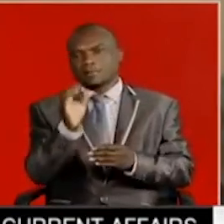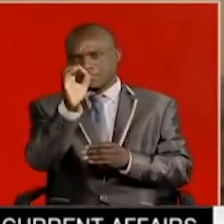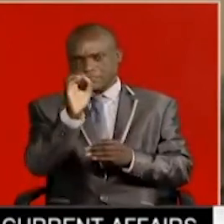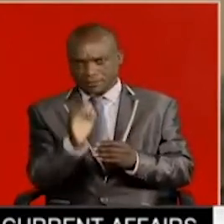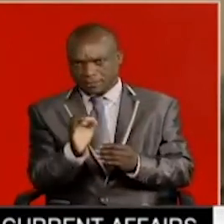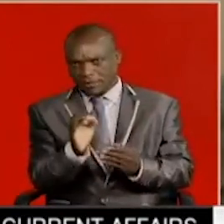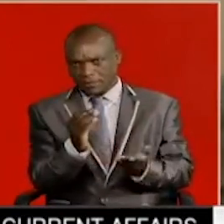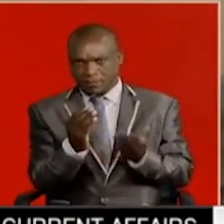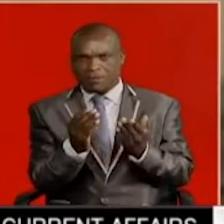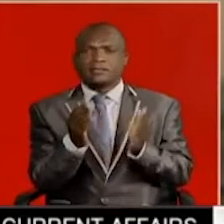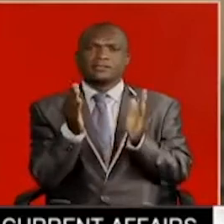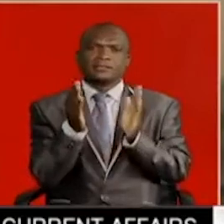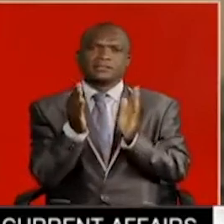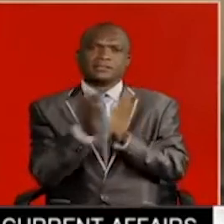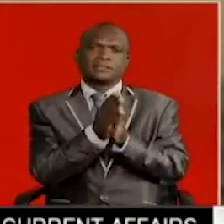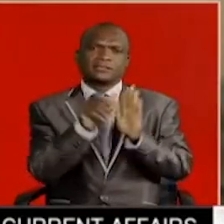estimate